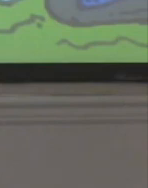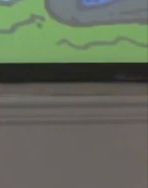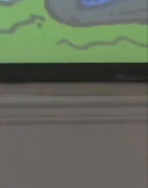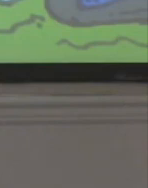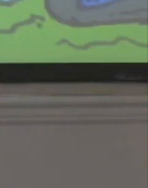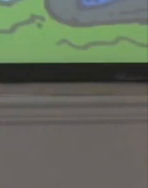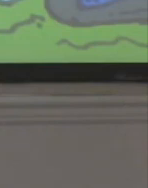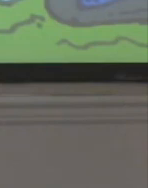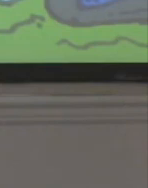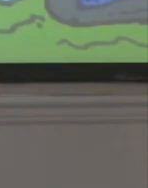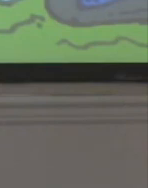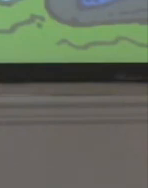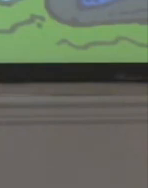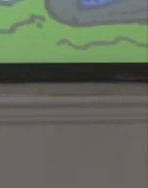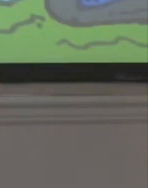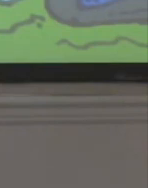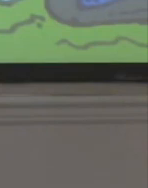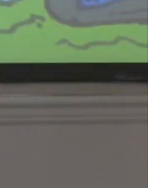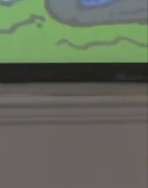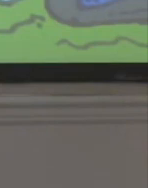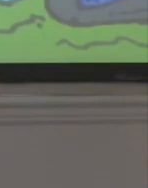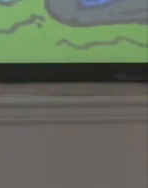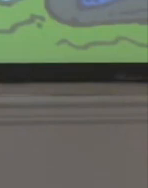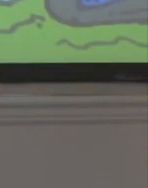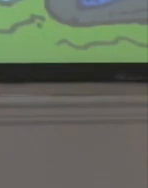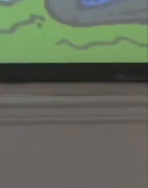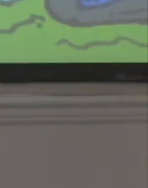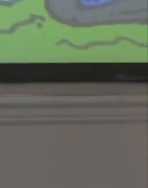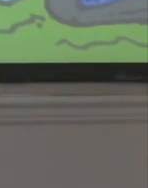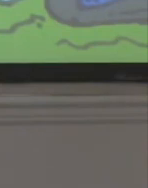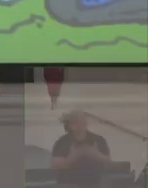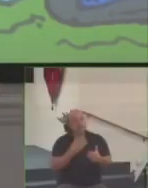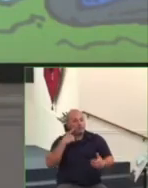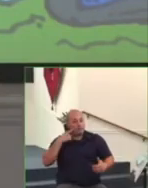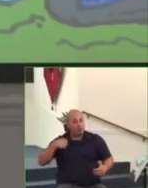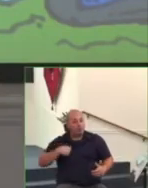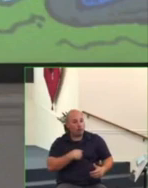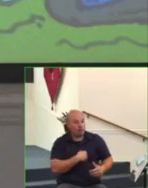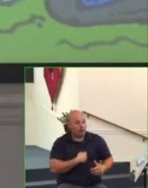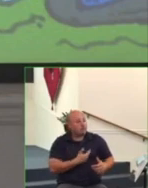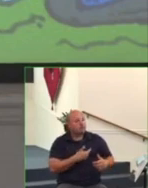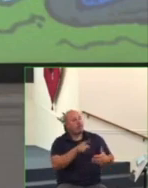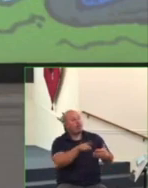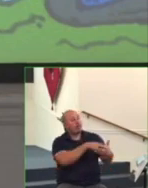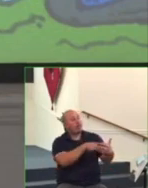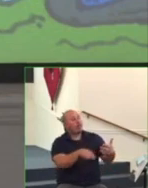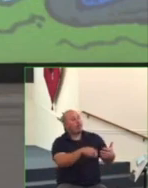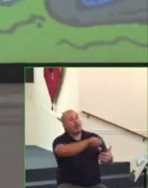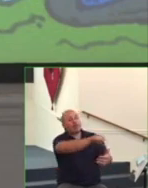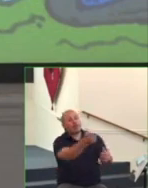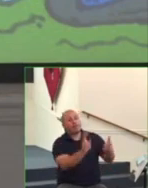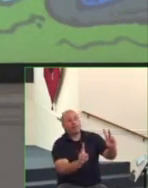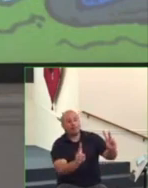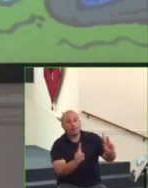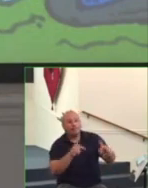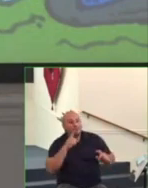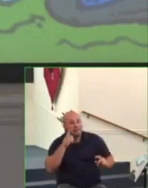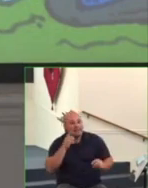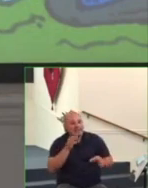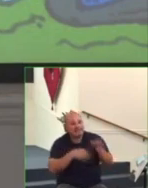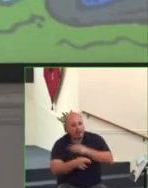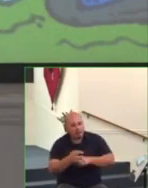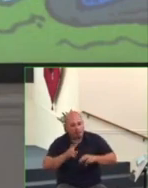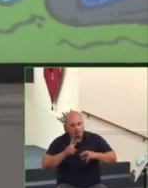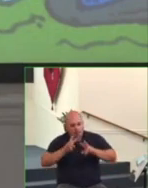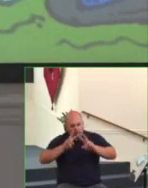of others than we are of ourselves. A lot of relationships, a lot of marriages break down because one party sees all the faults in the other but never sees